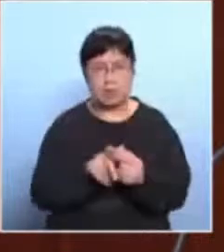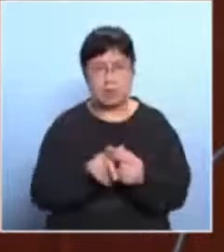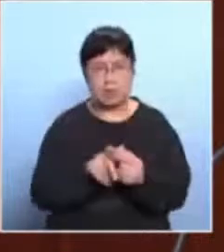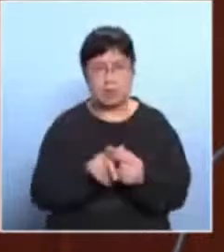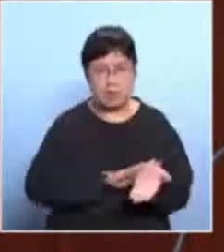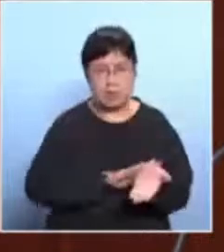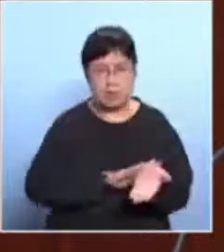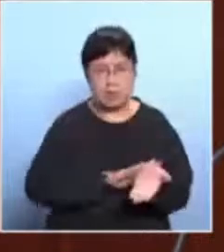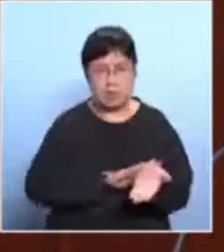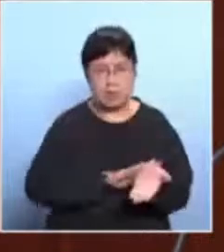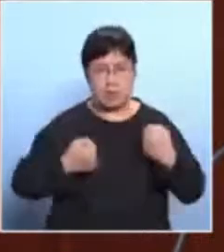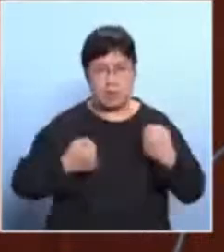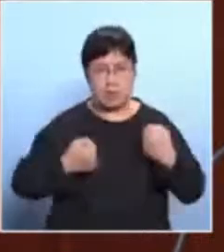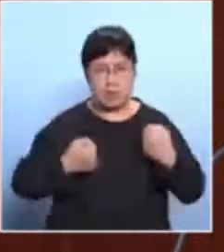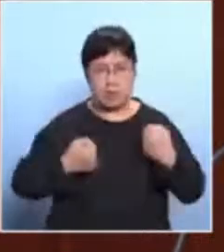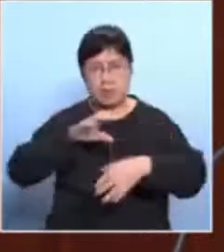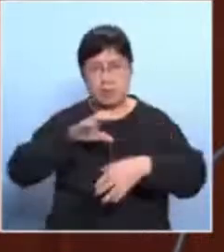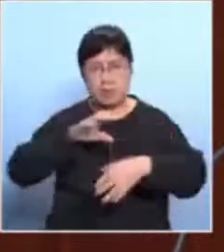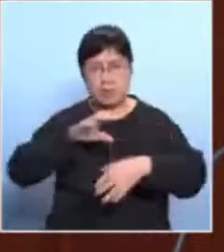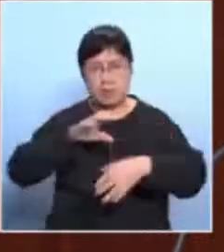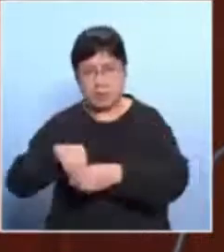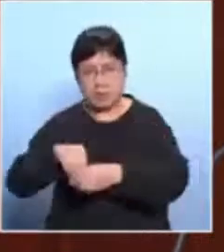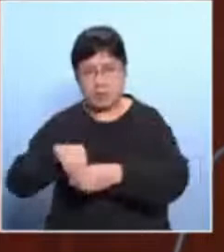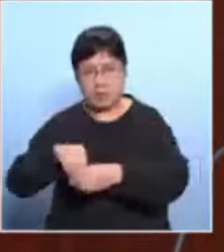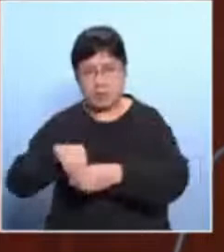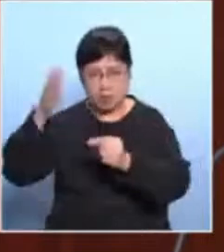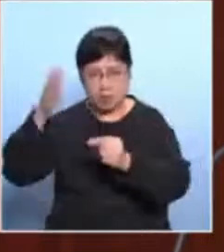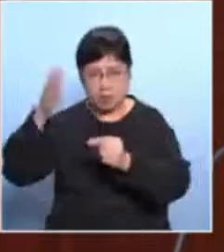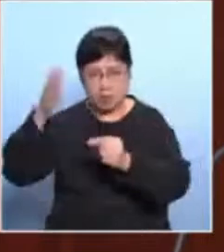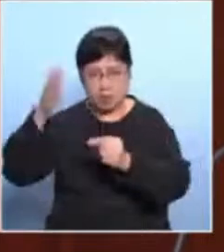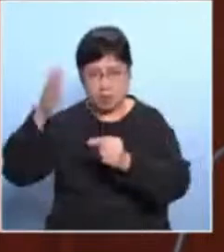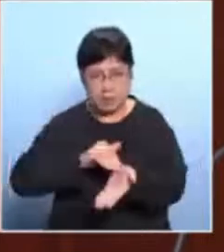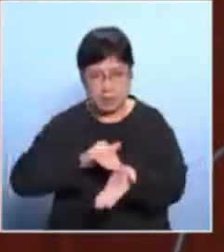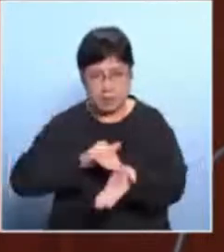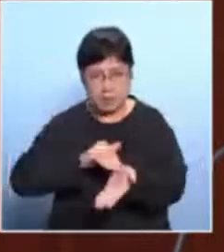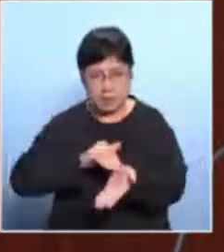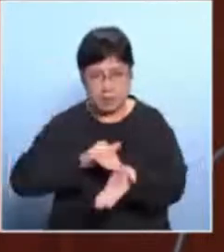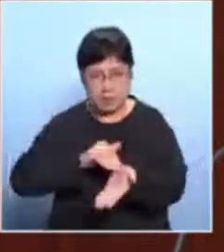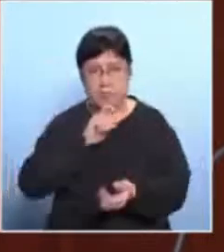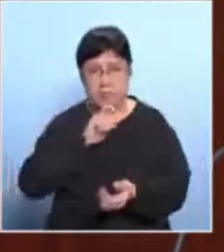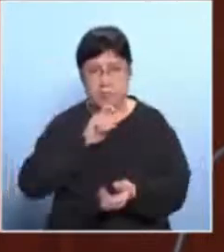to the clinical framework for stroke care, and a new pilot project on